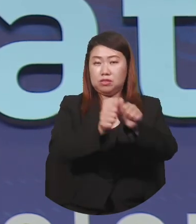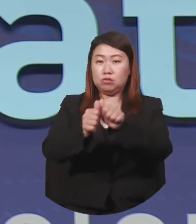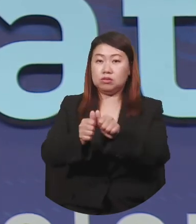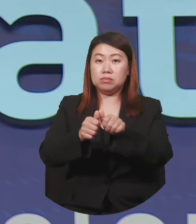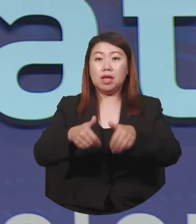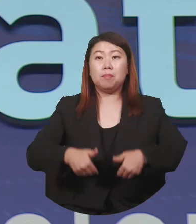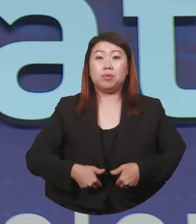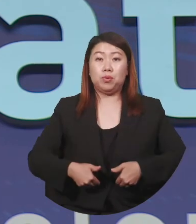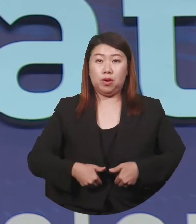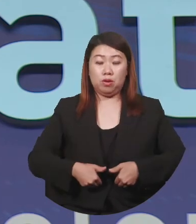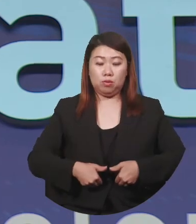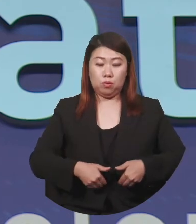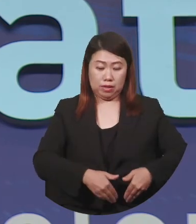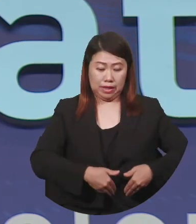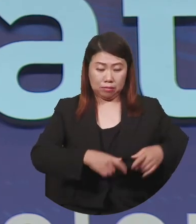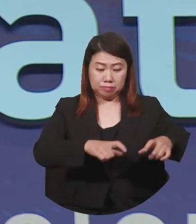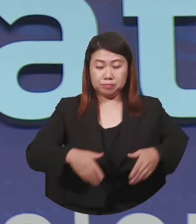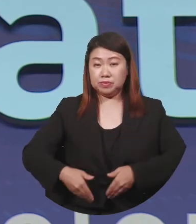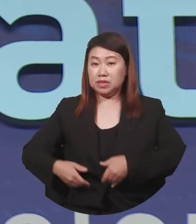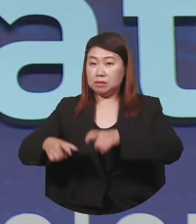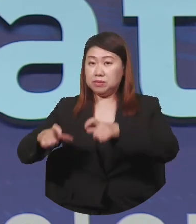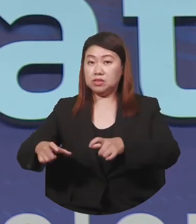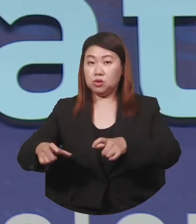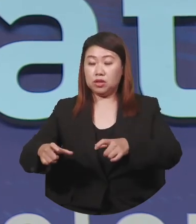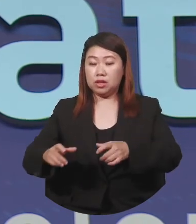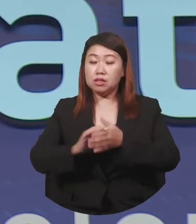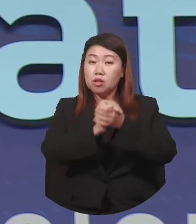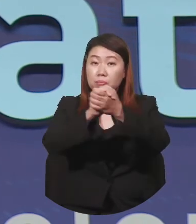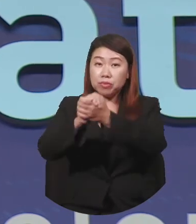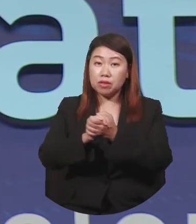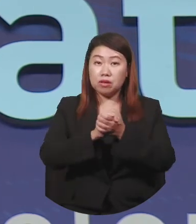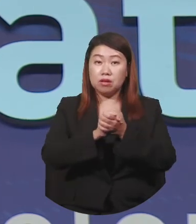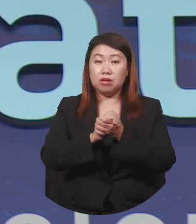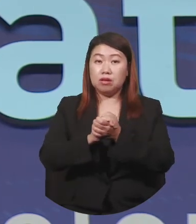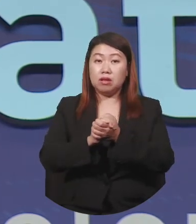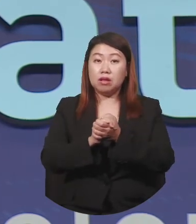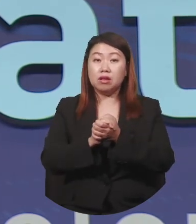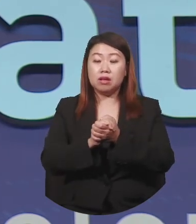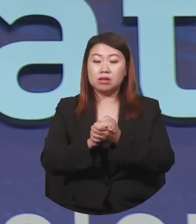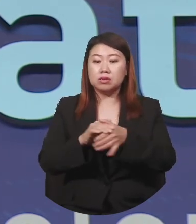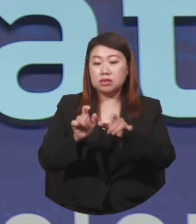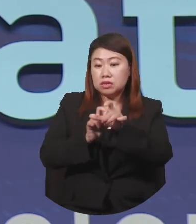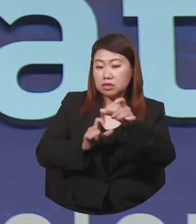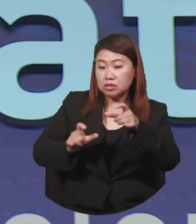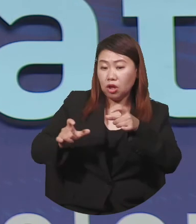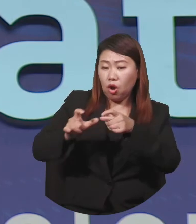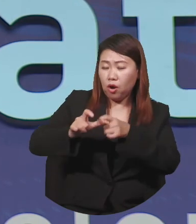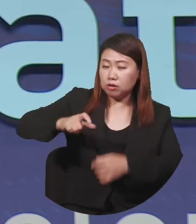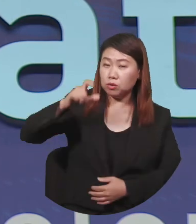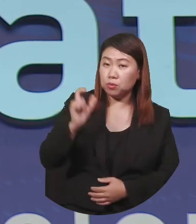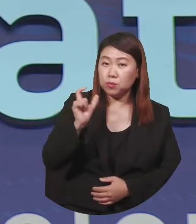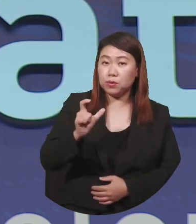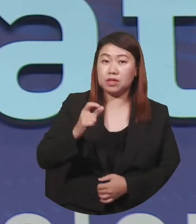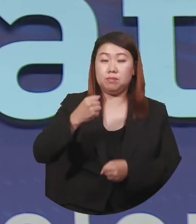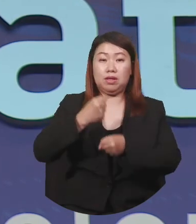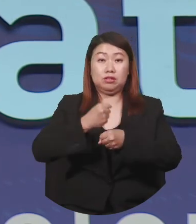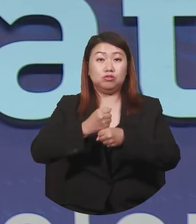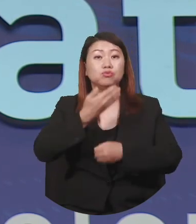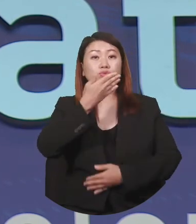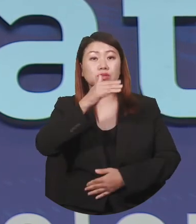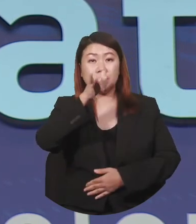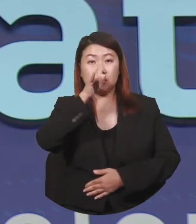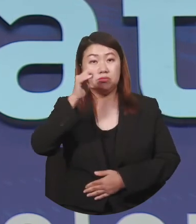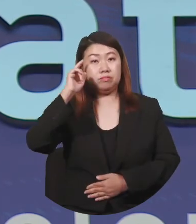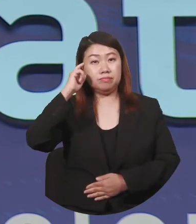views. They explained the need for more integrated global partnership to mitigate the socio-economic damages for developing countries caused by the